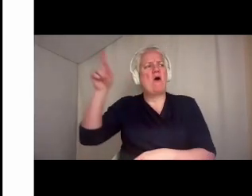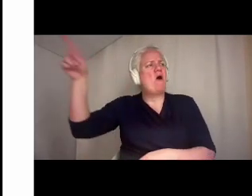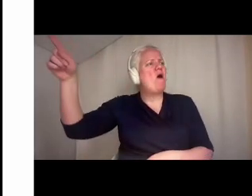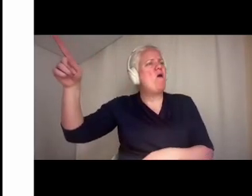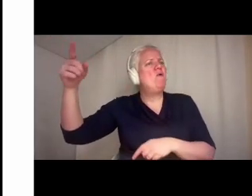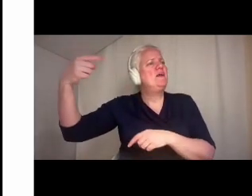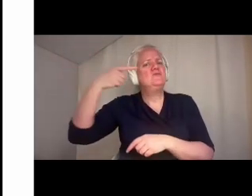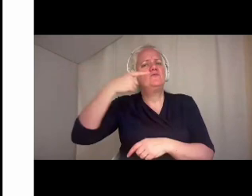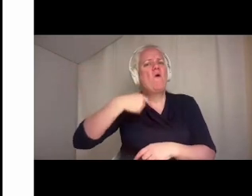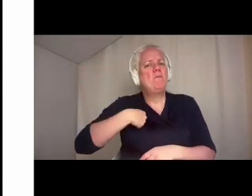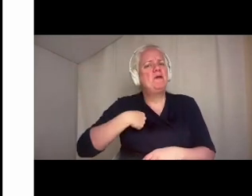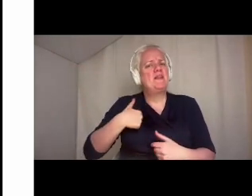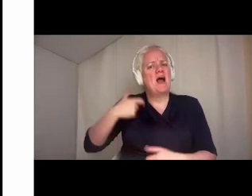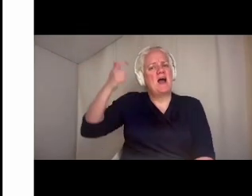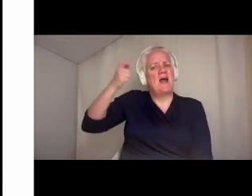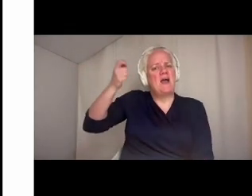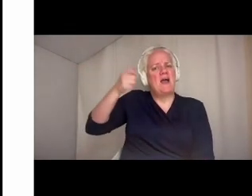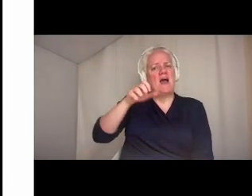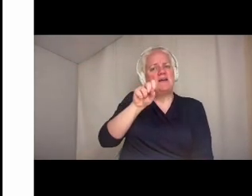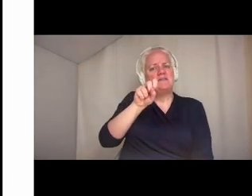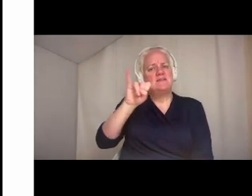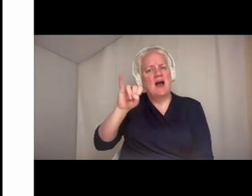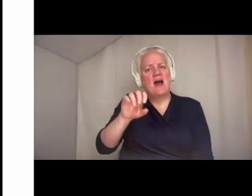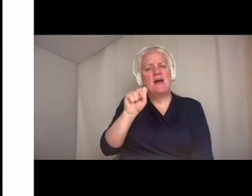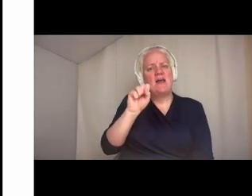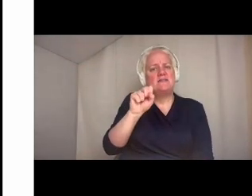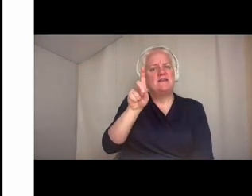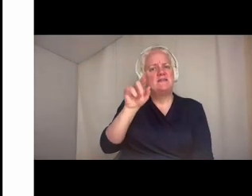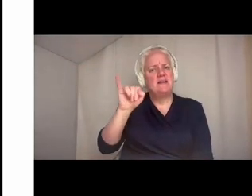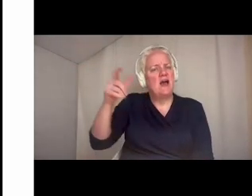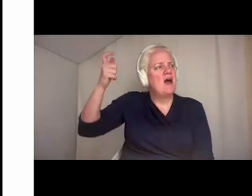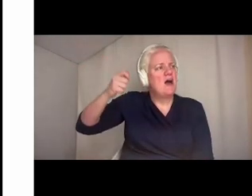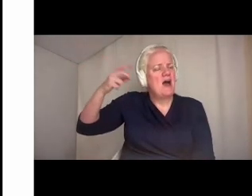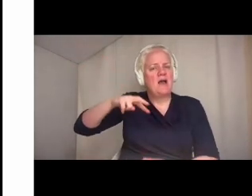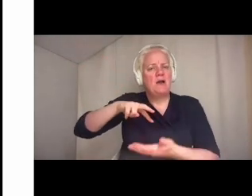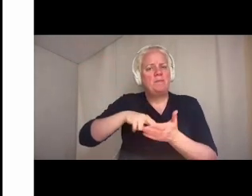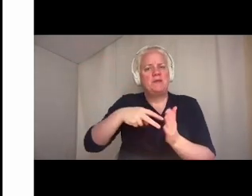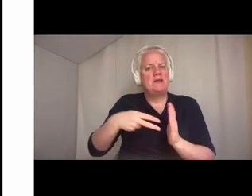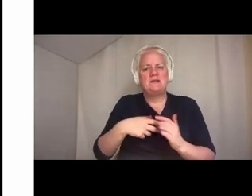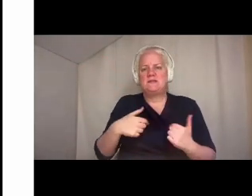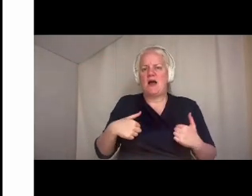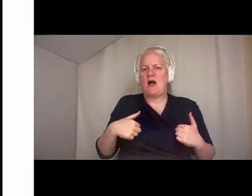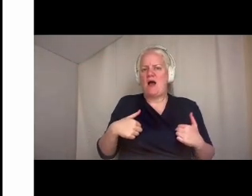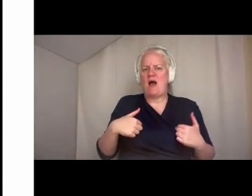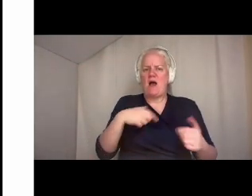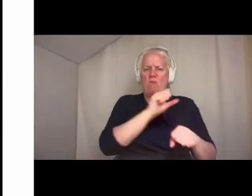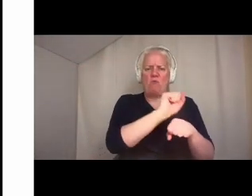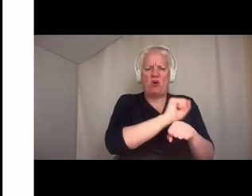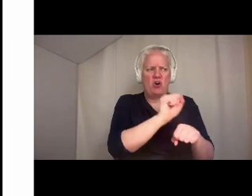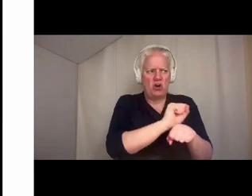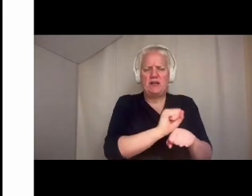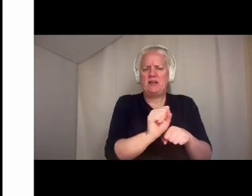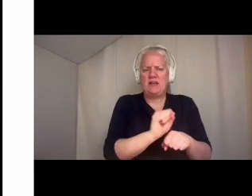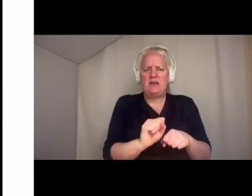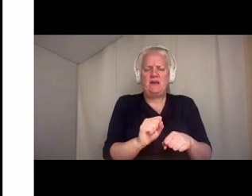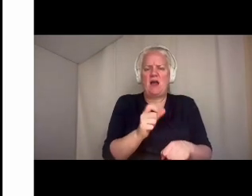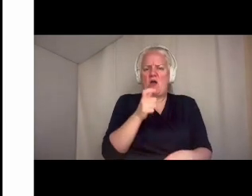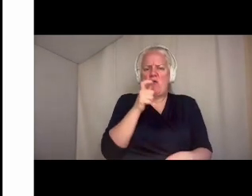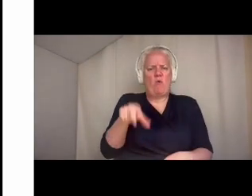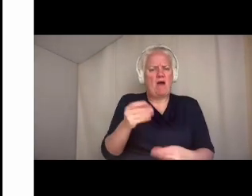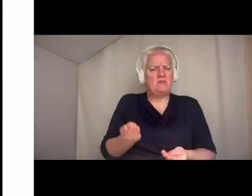received SSI and or SSDI, even though they're working, there's no need to file income